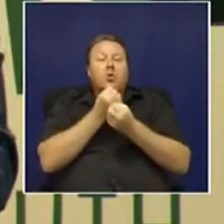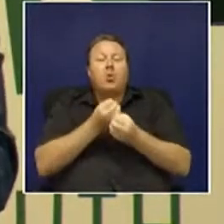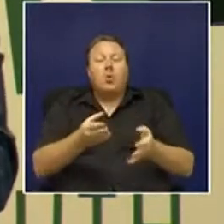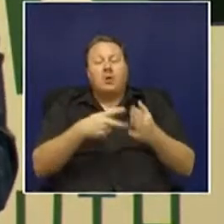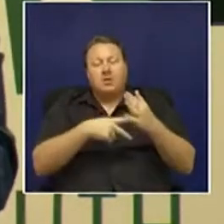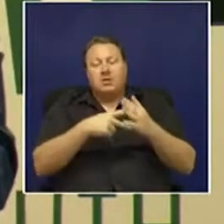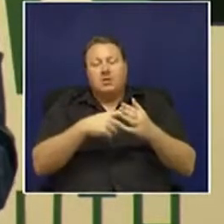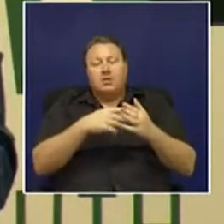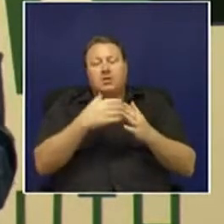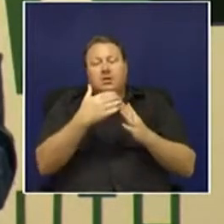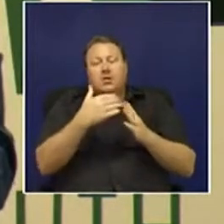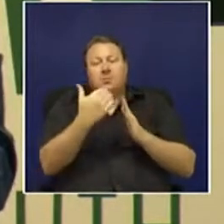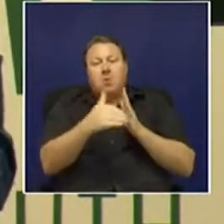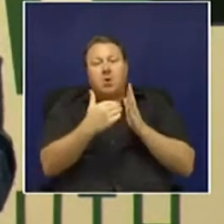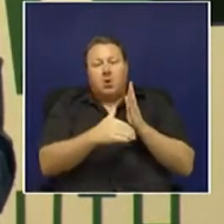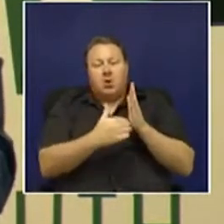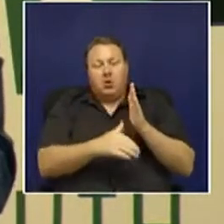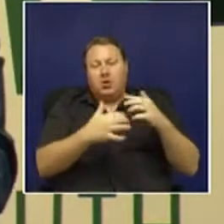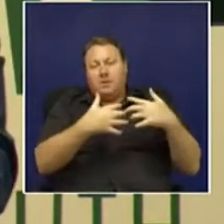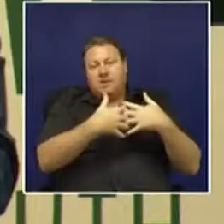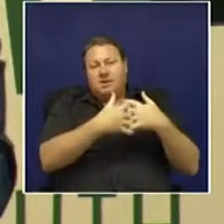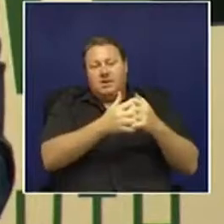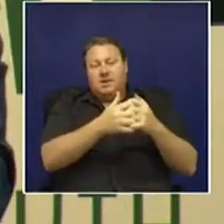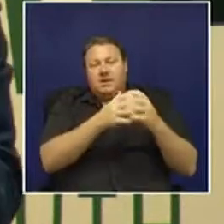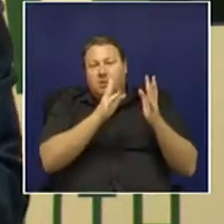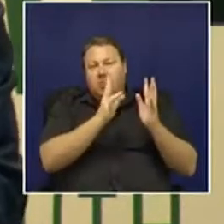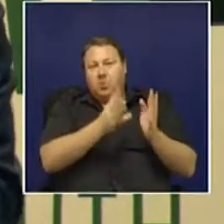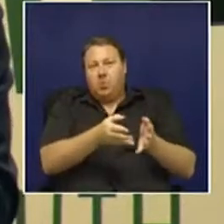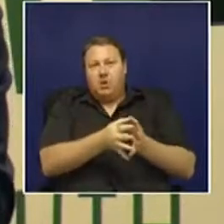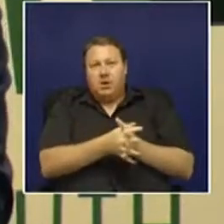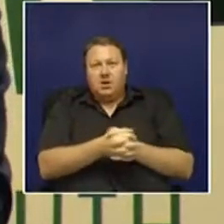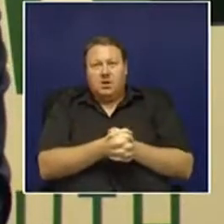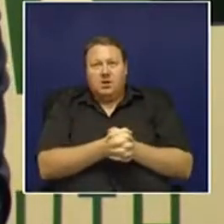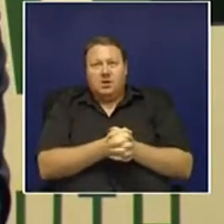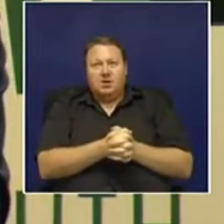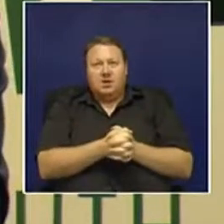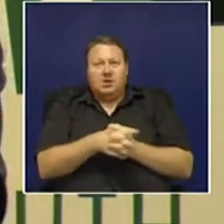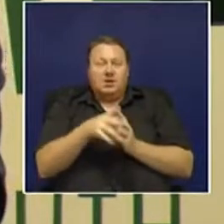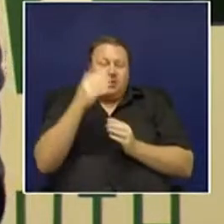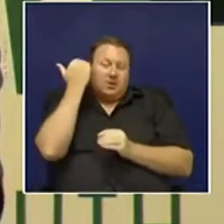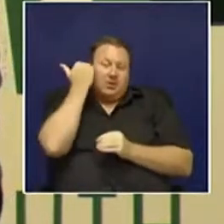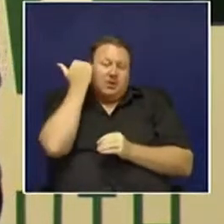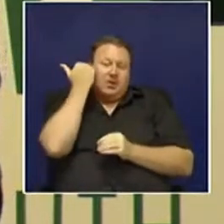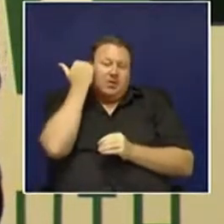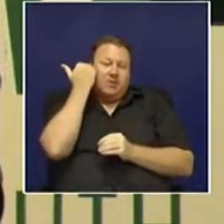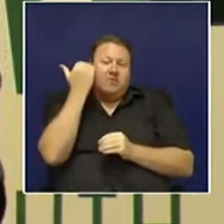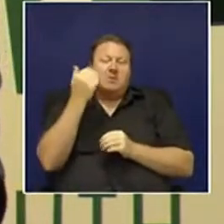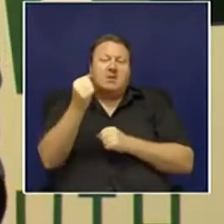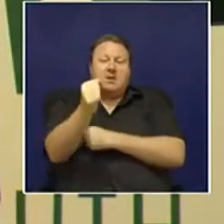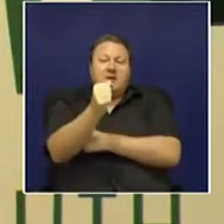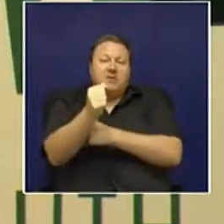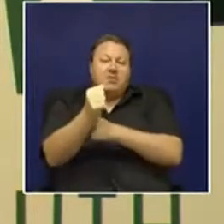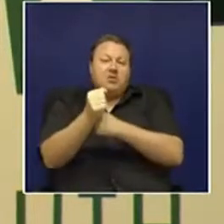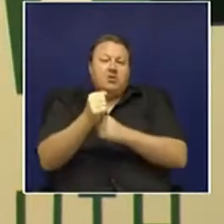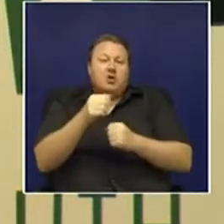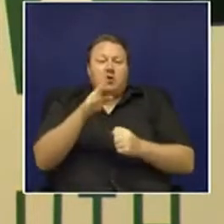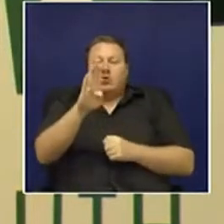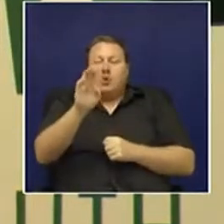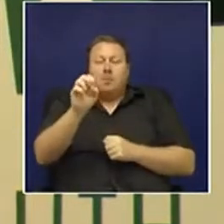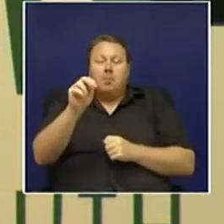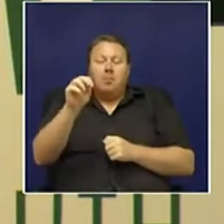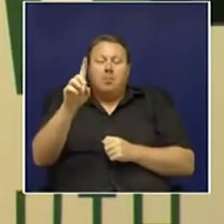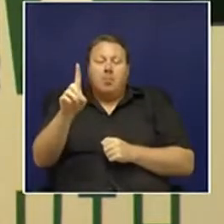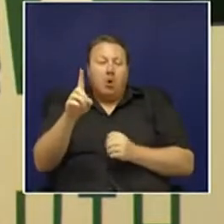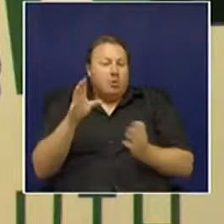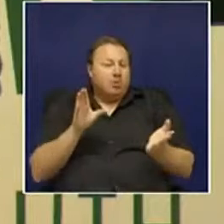an inevitable asset class, government issued an infrastructure bond in 2025, raising 11.5 billion